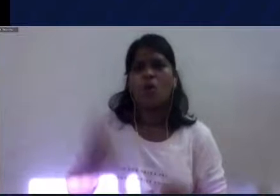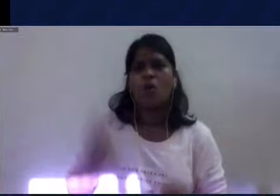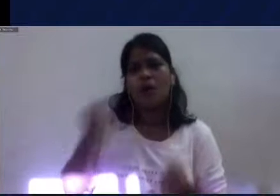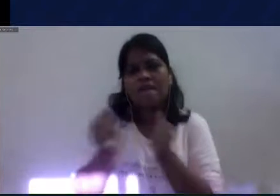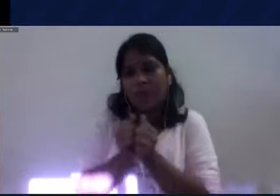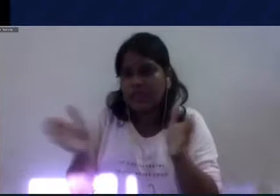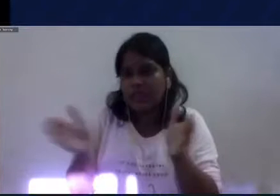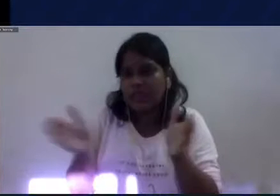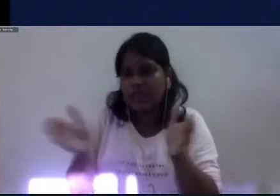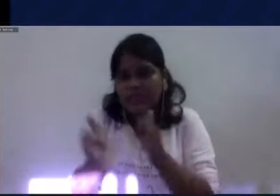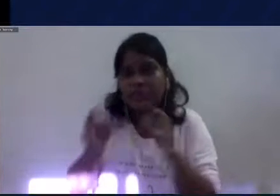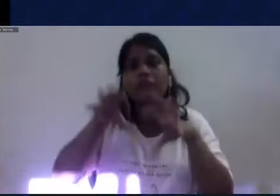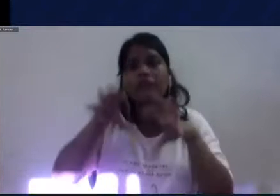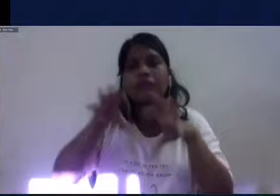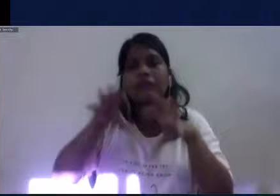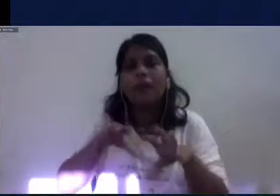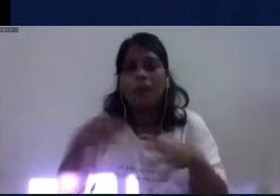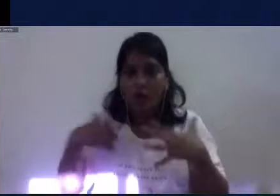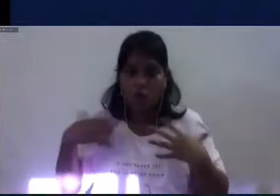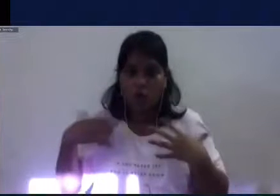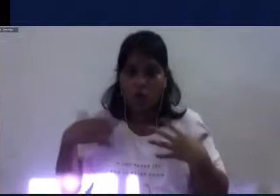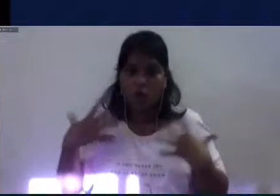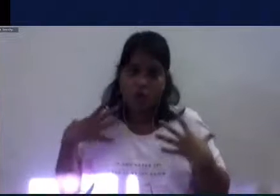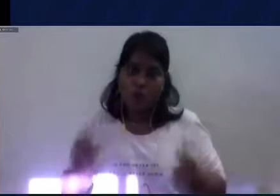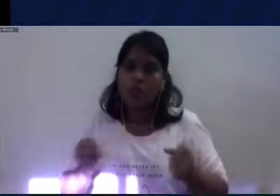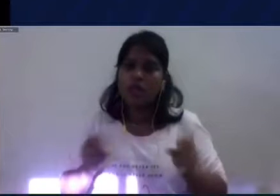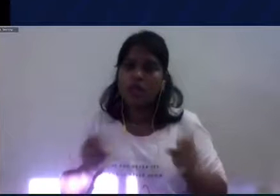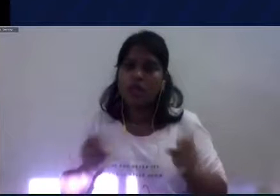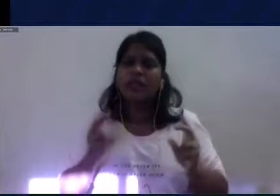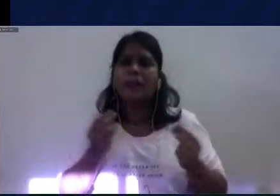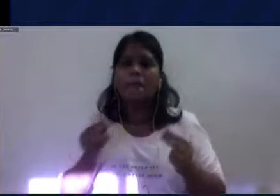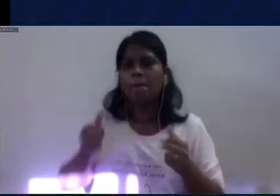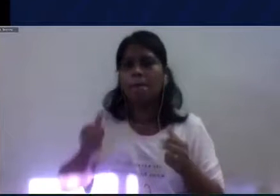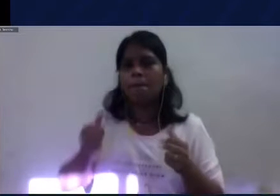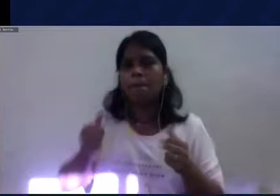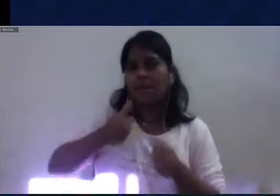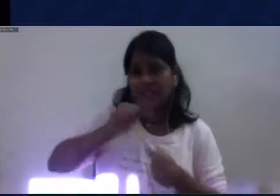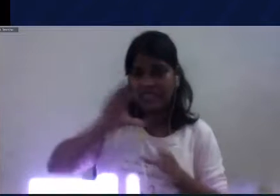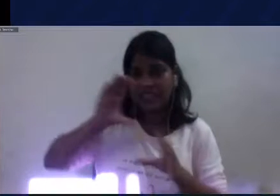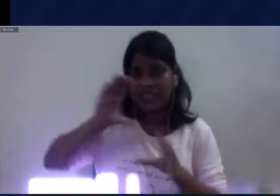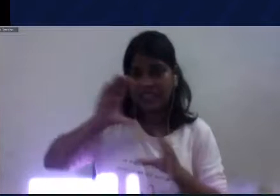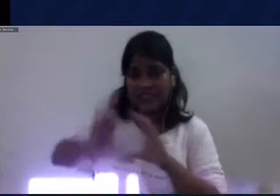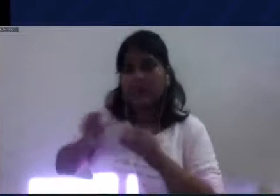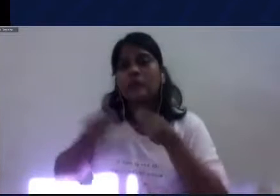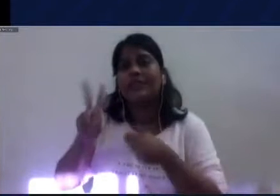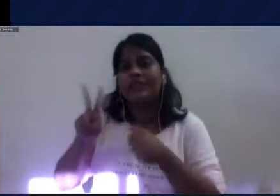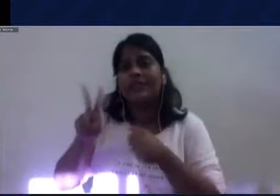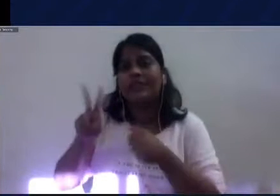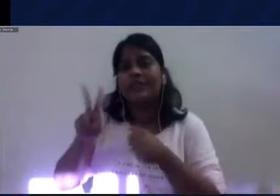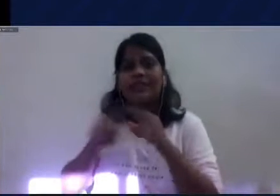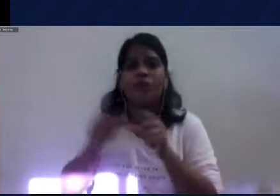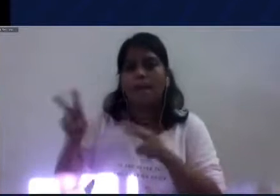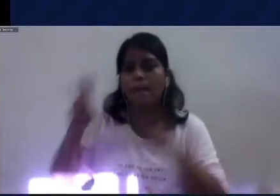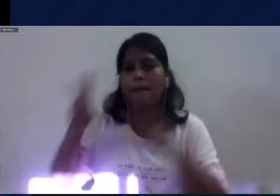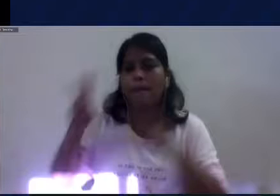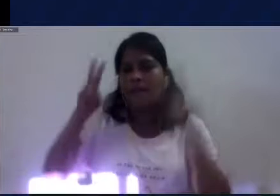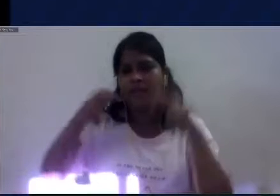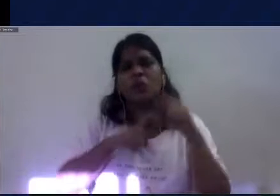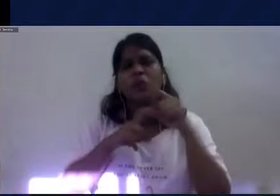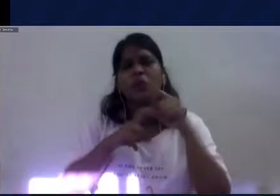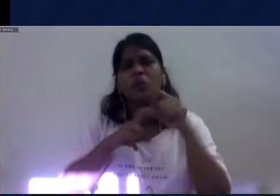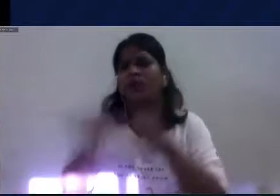this particular item. I want to launch with some beverages that I can serve with the vada pav. So his research question was,